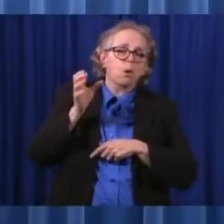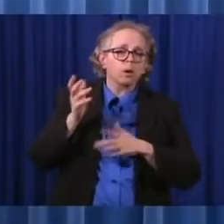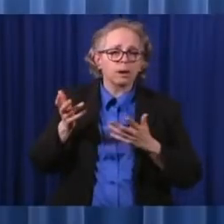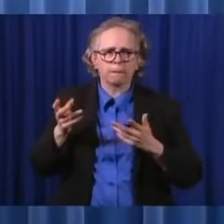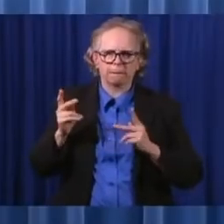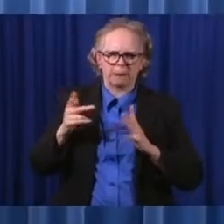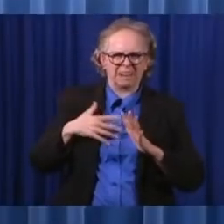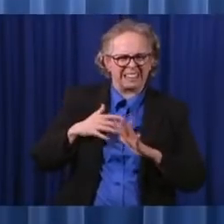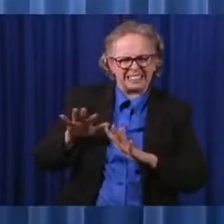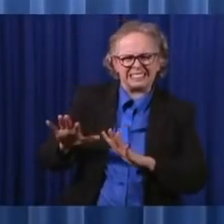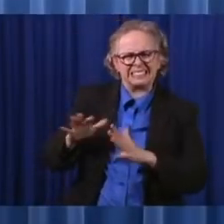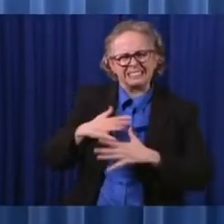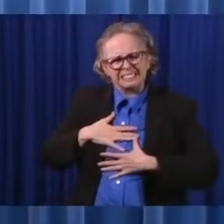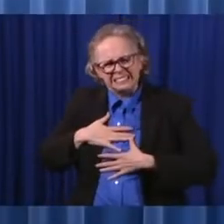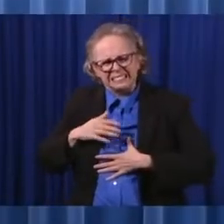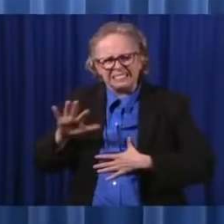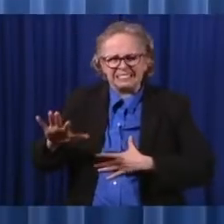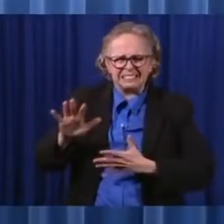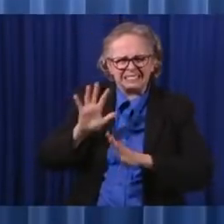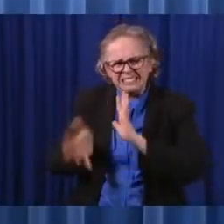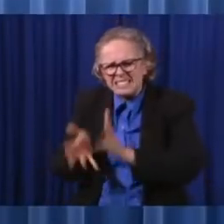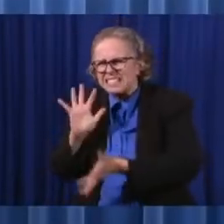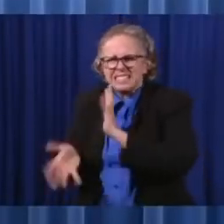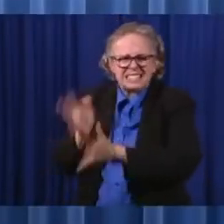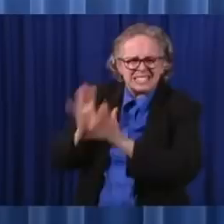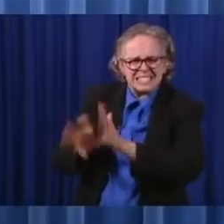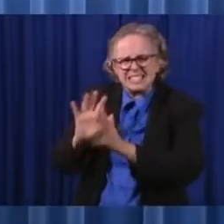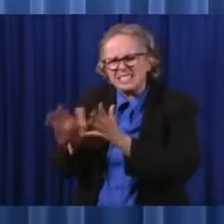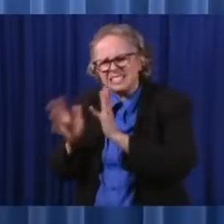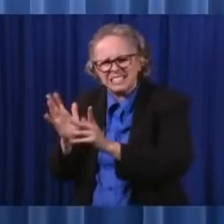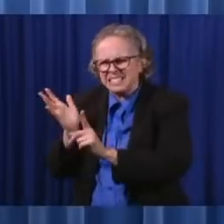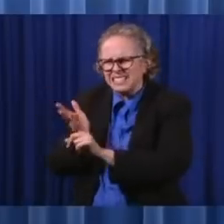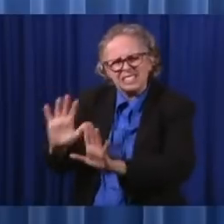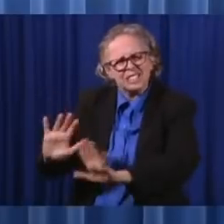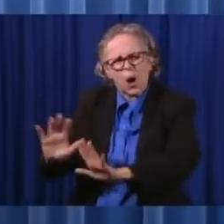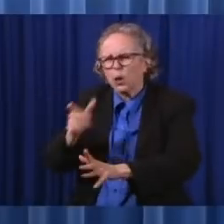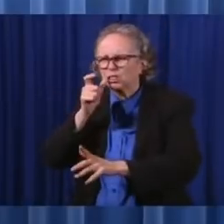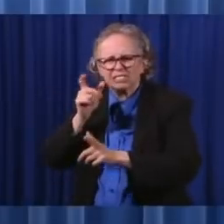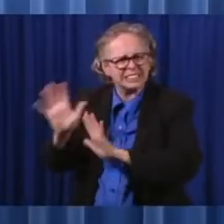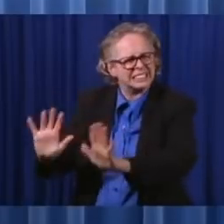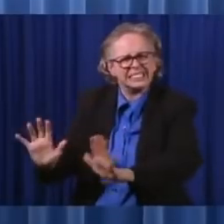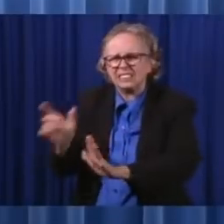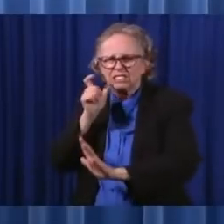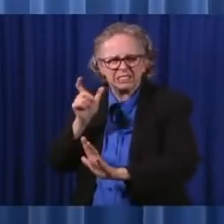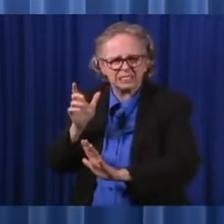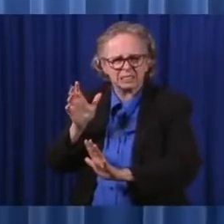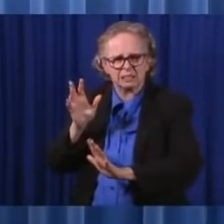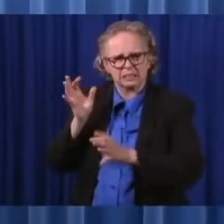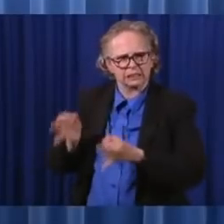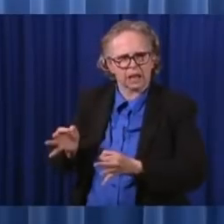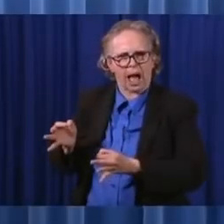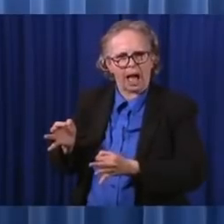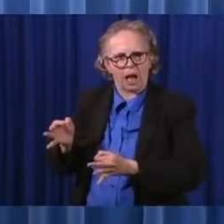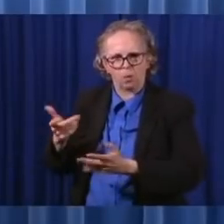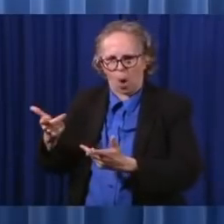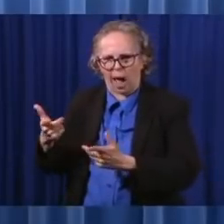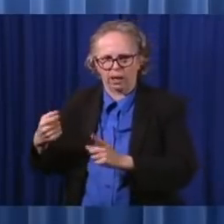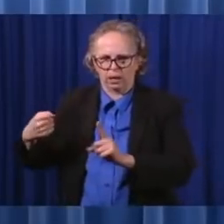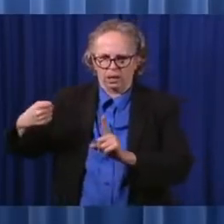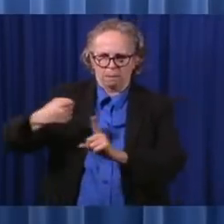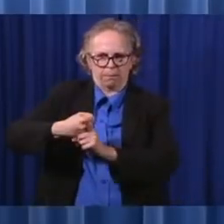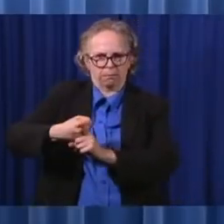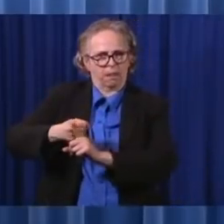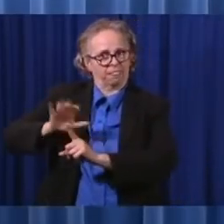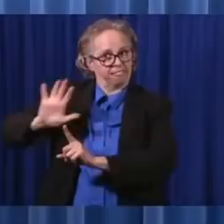person out of not doing that. But that's at one level. It's what they do,